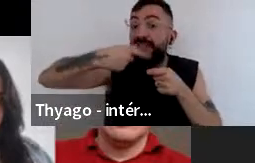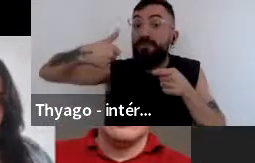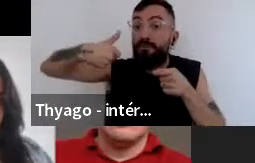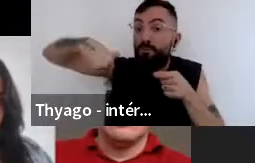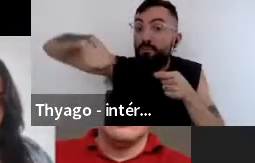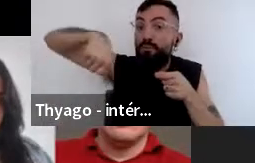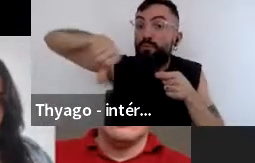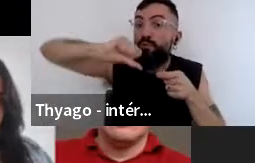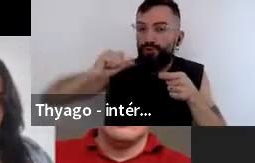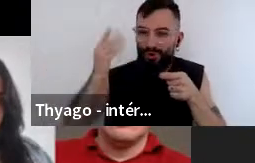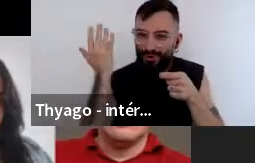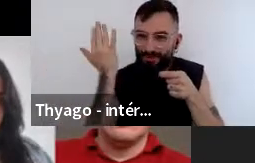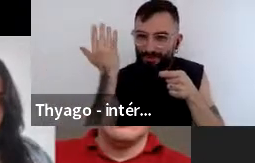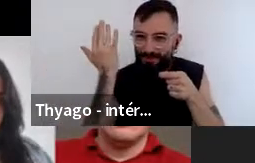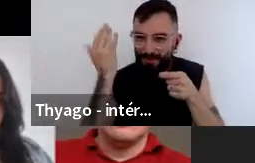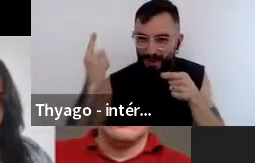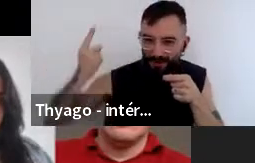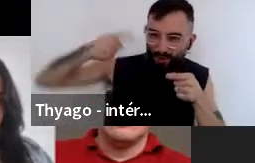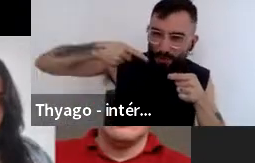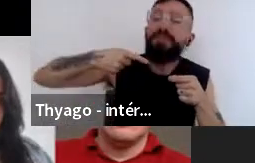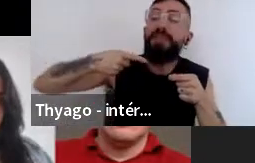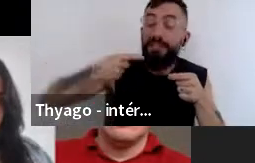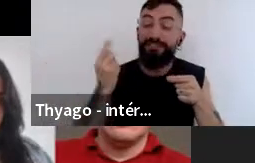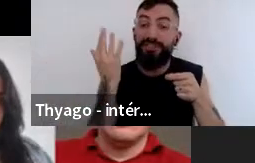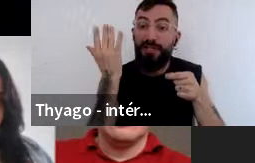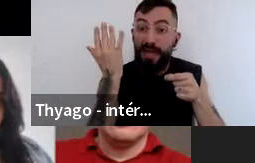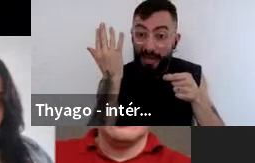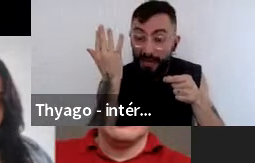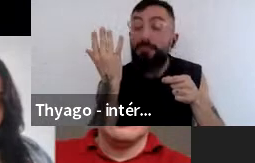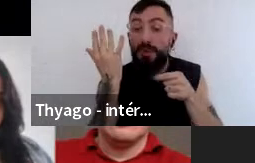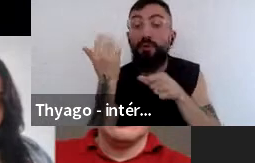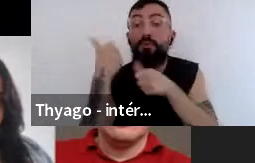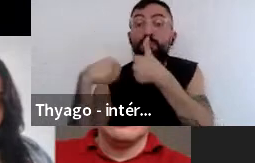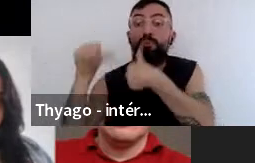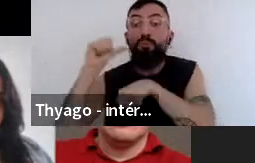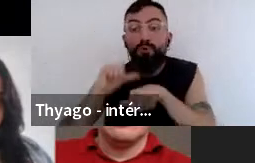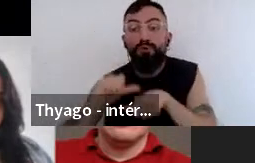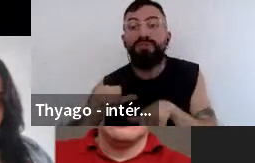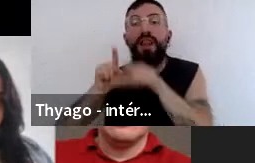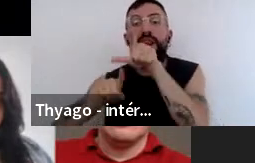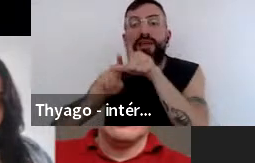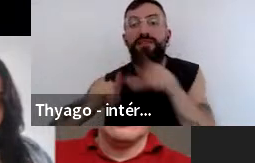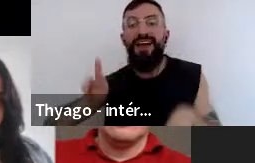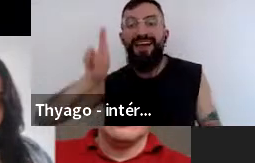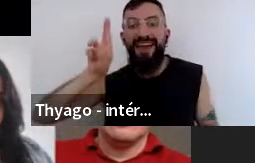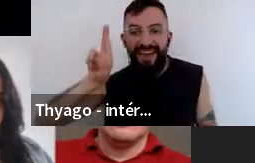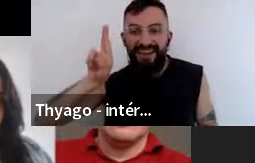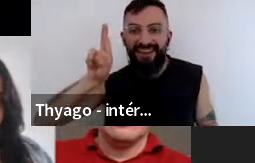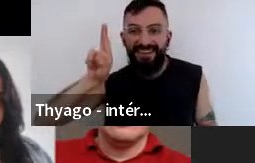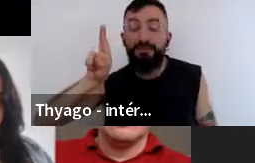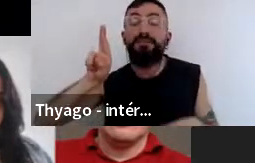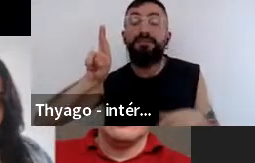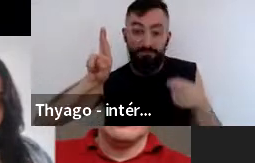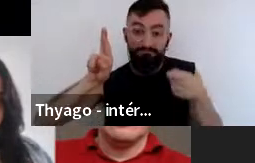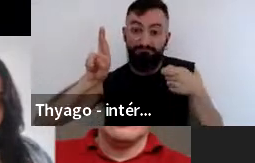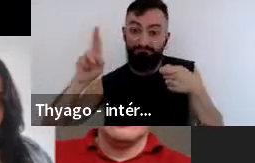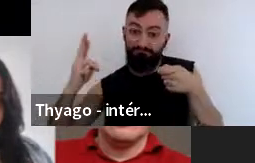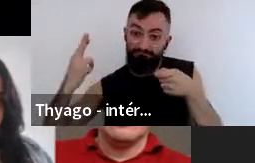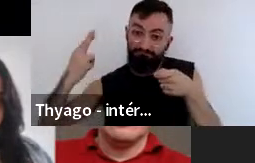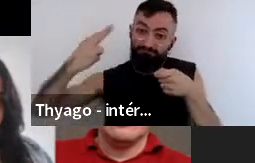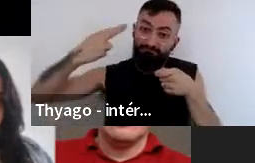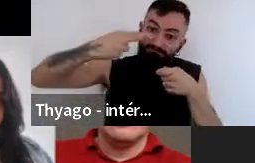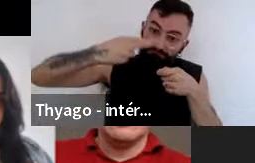the dominant hand was replaced by the letter R, so it can refer